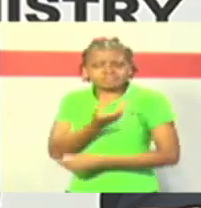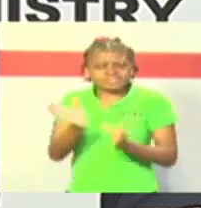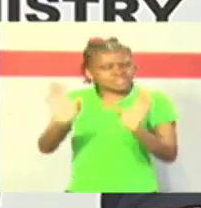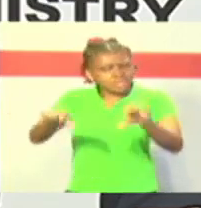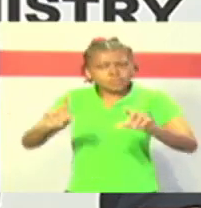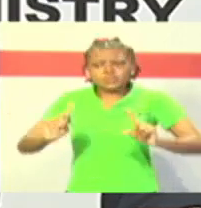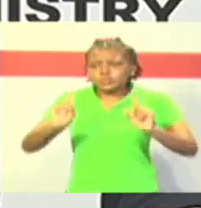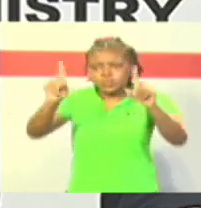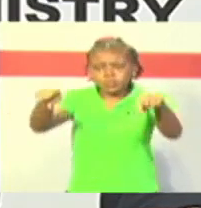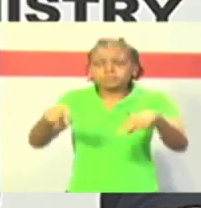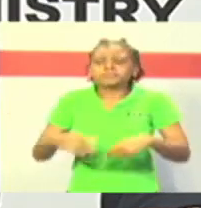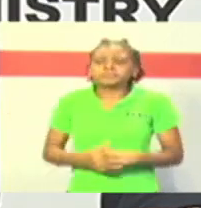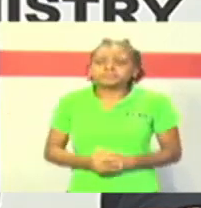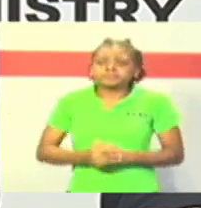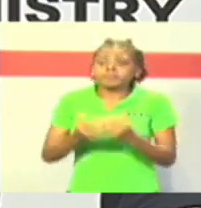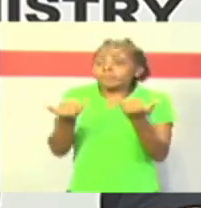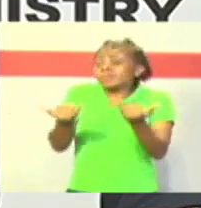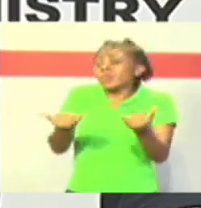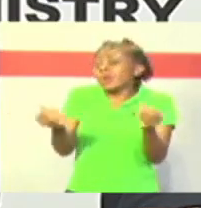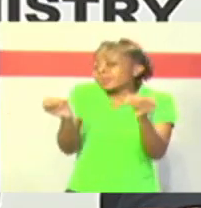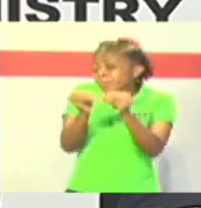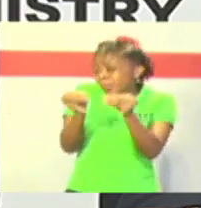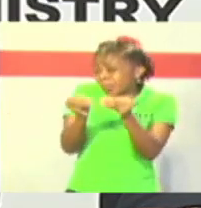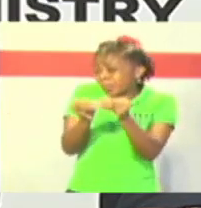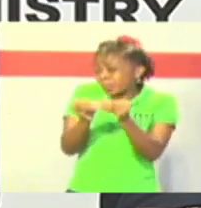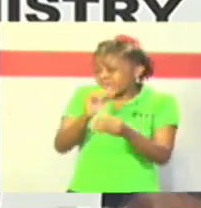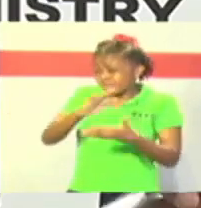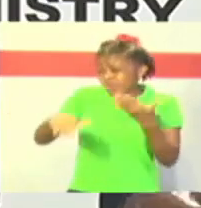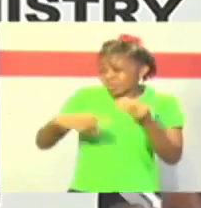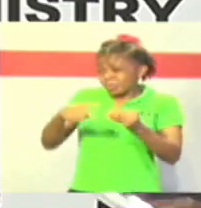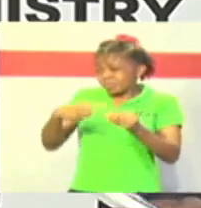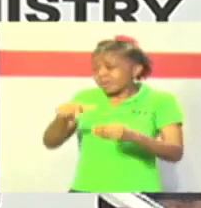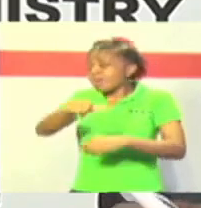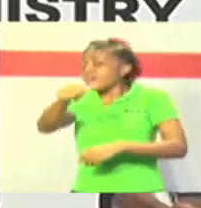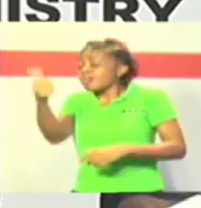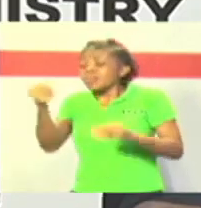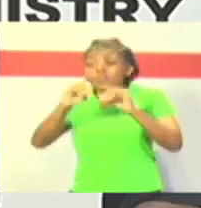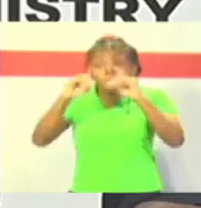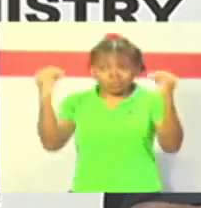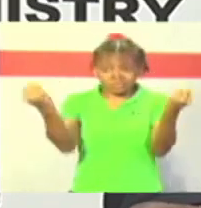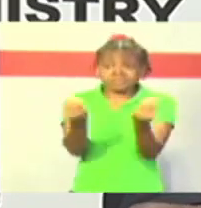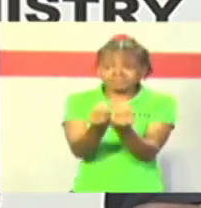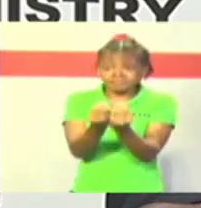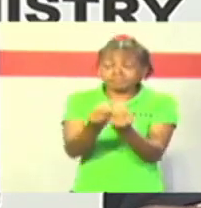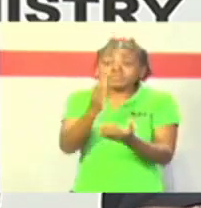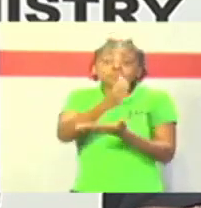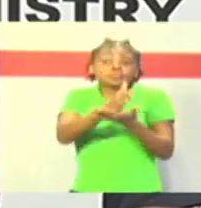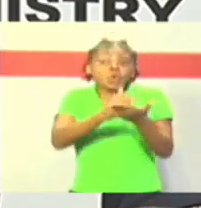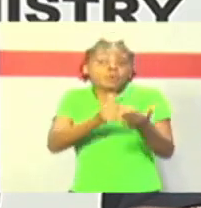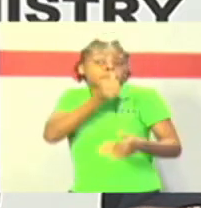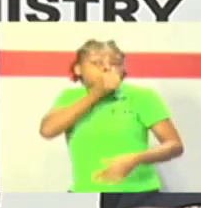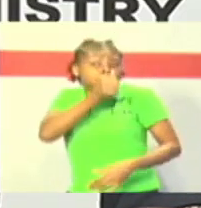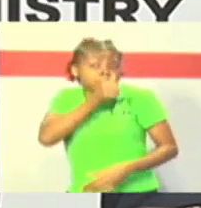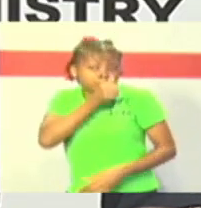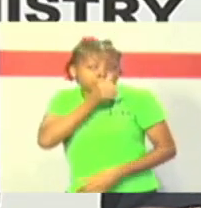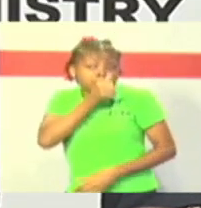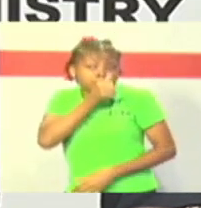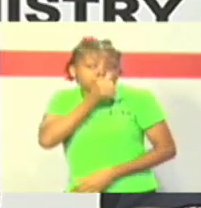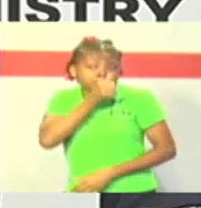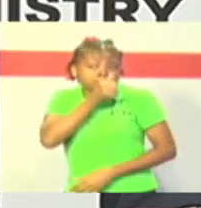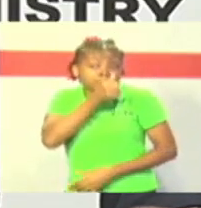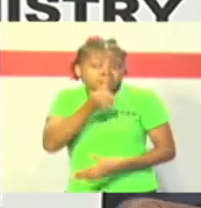our collaborations with and partnerships with other organizations, private organizations, includes the